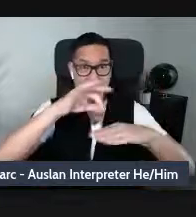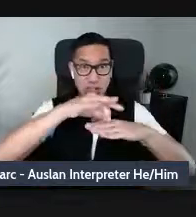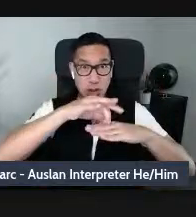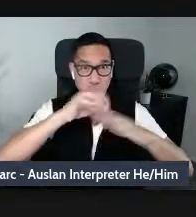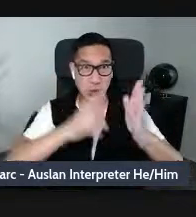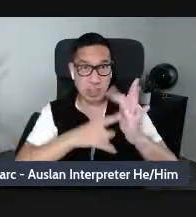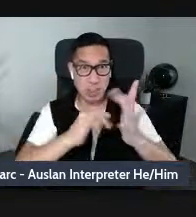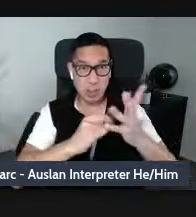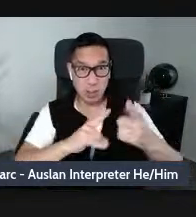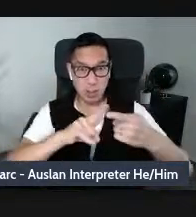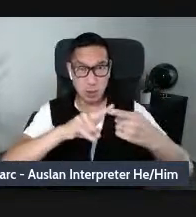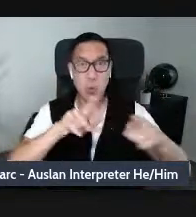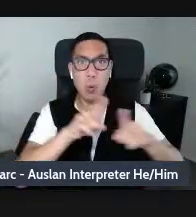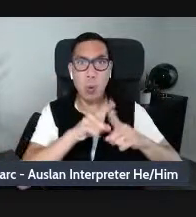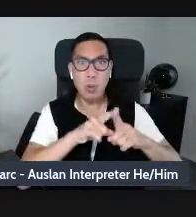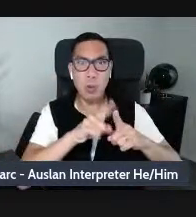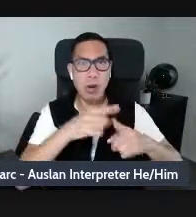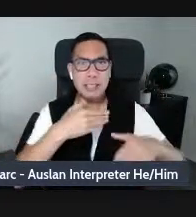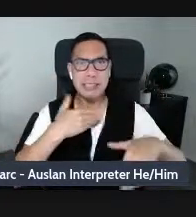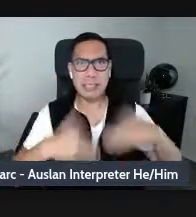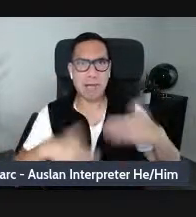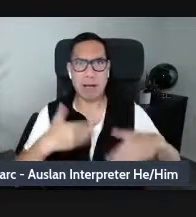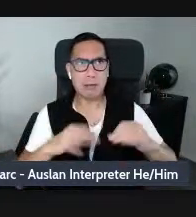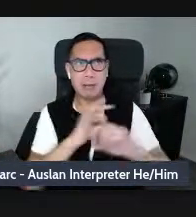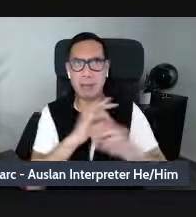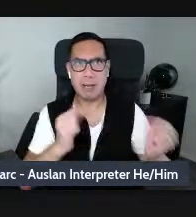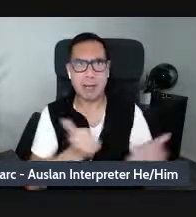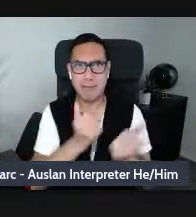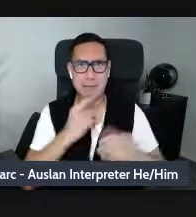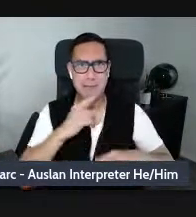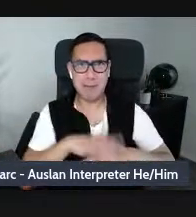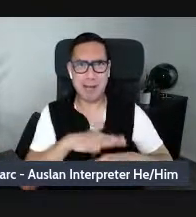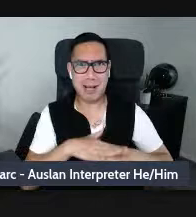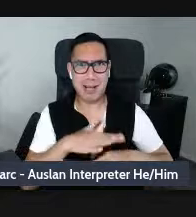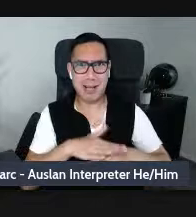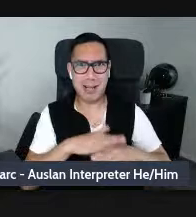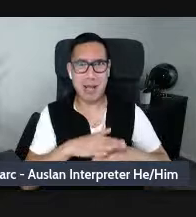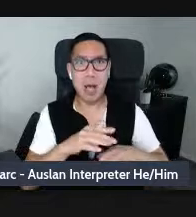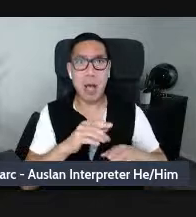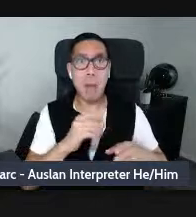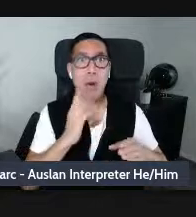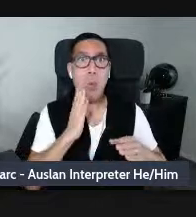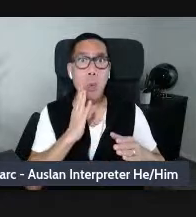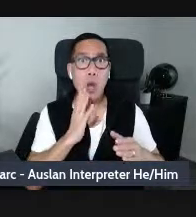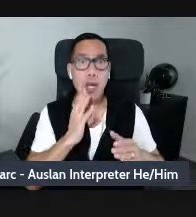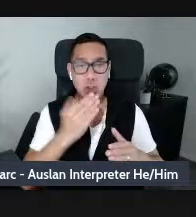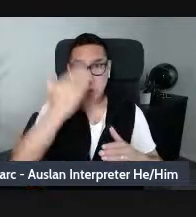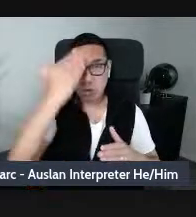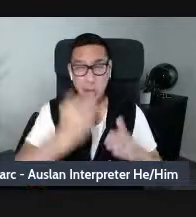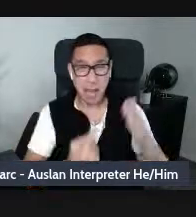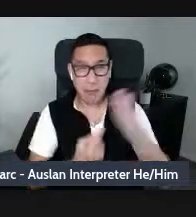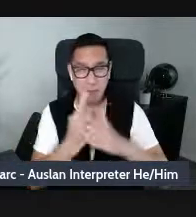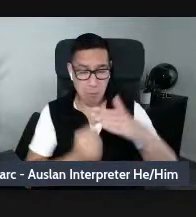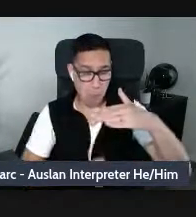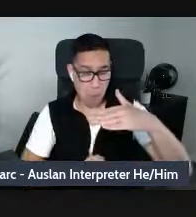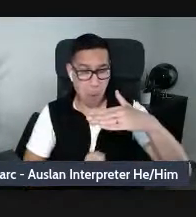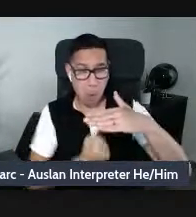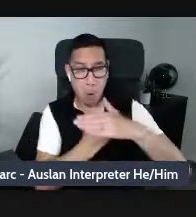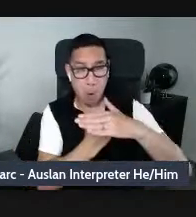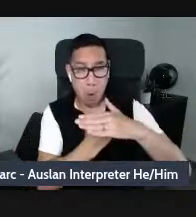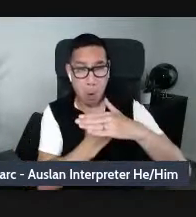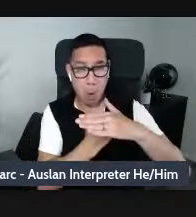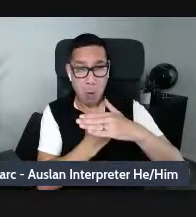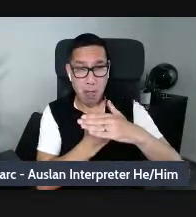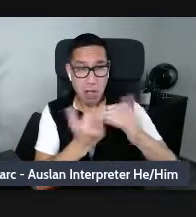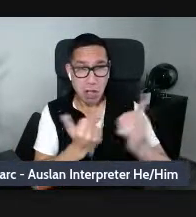blood supply, but it sort of stays alive for a period of time after the stroke due to some blood supply networks